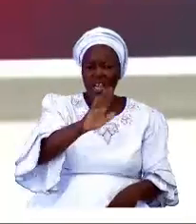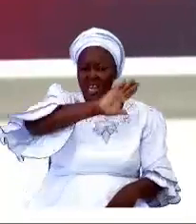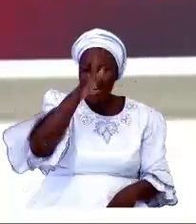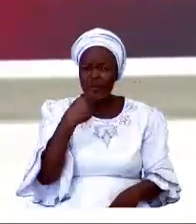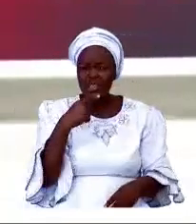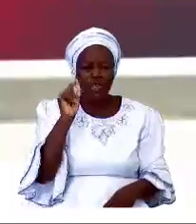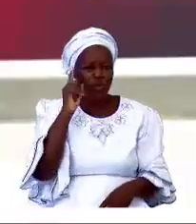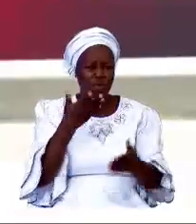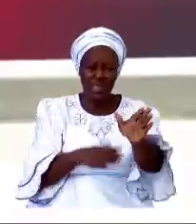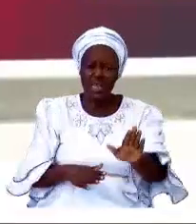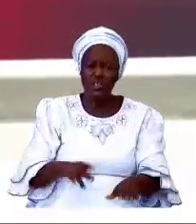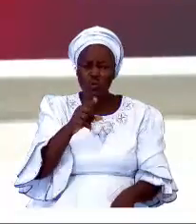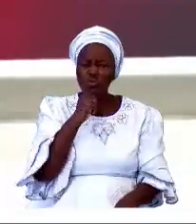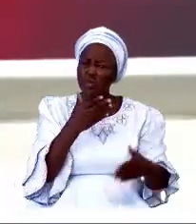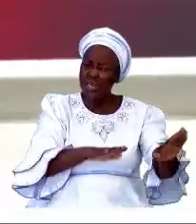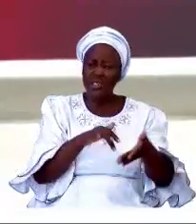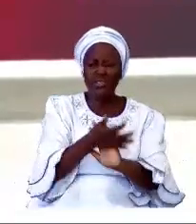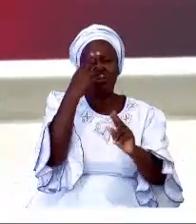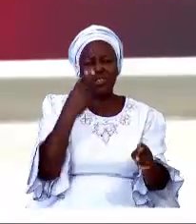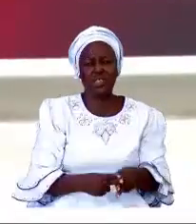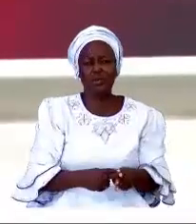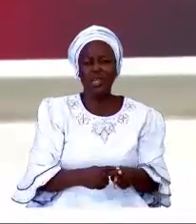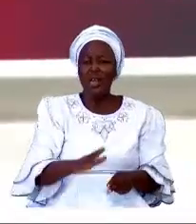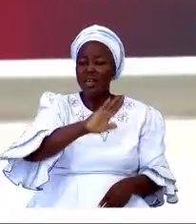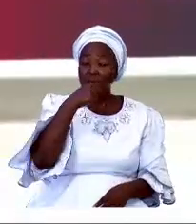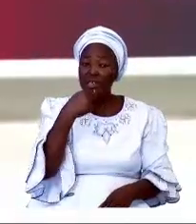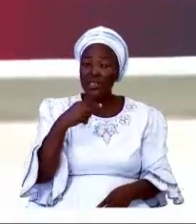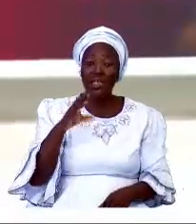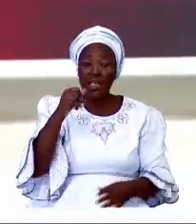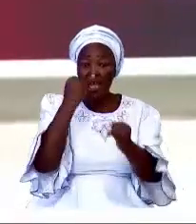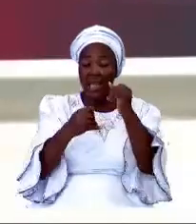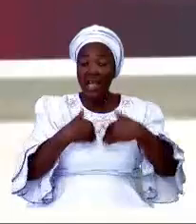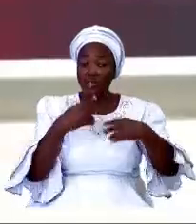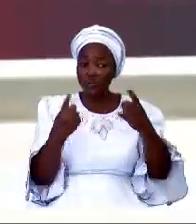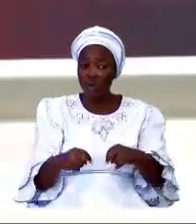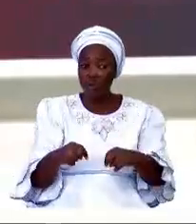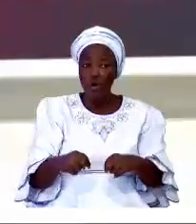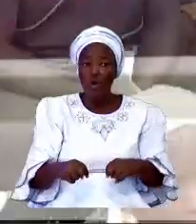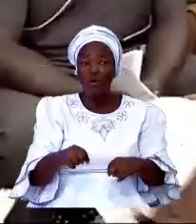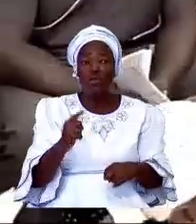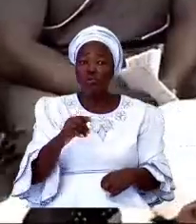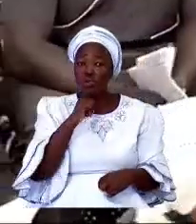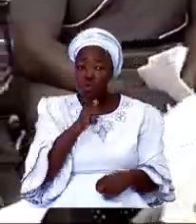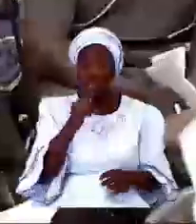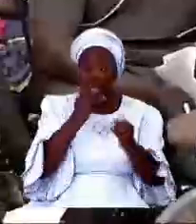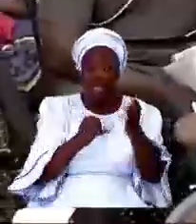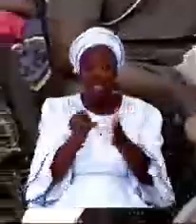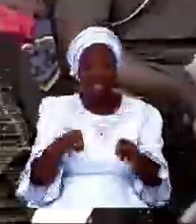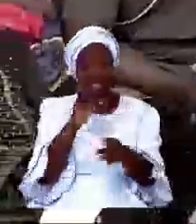say you will die. You will not die. Never say the end has come. Only